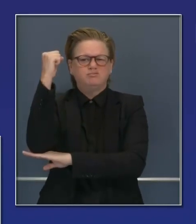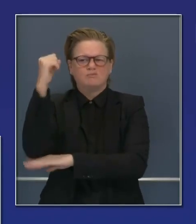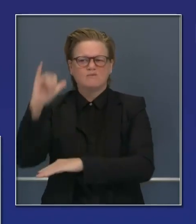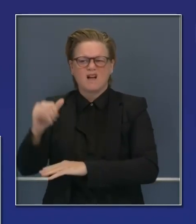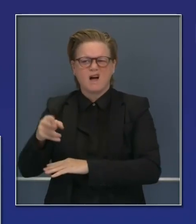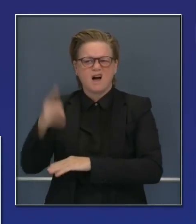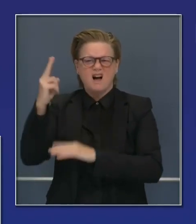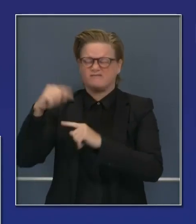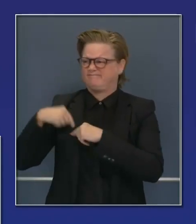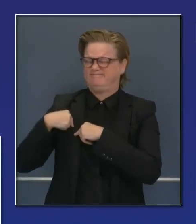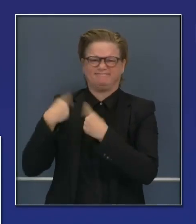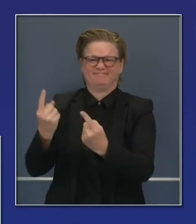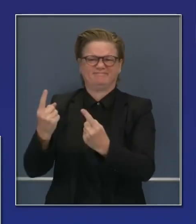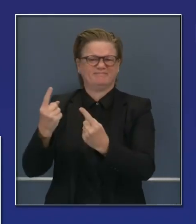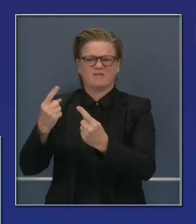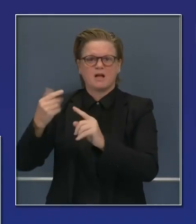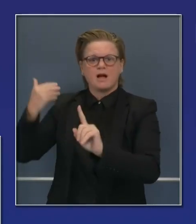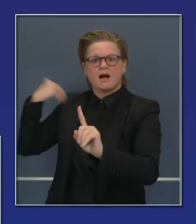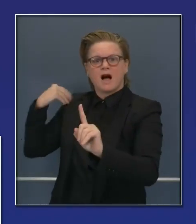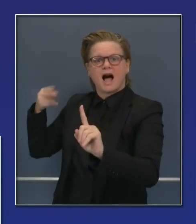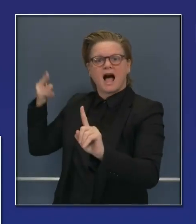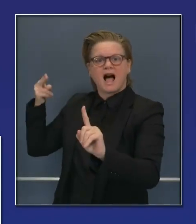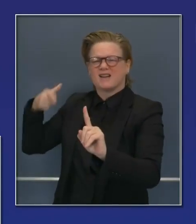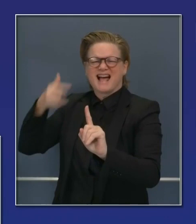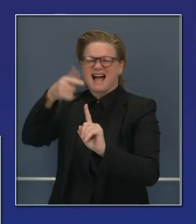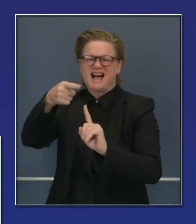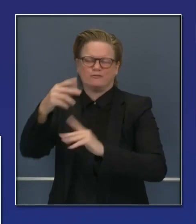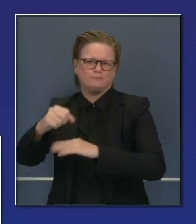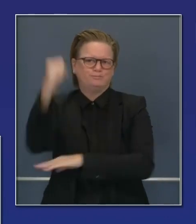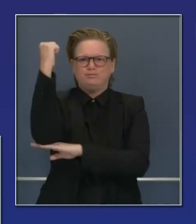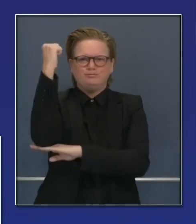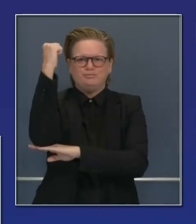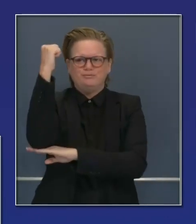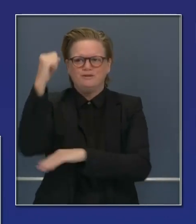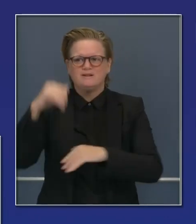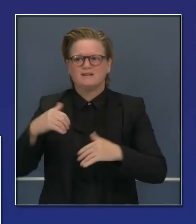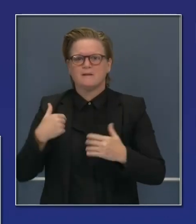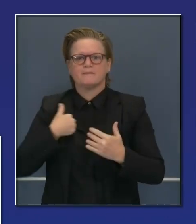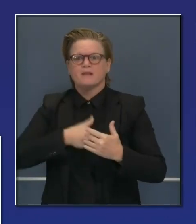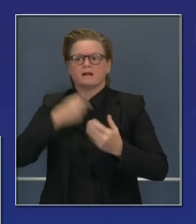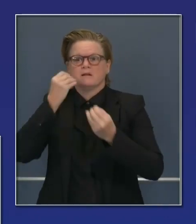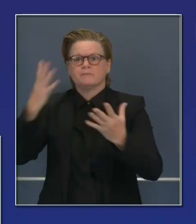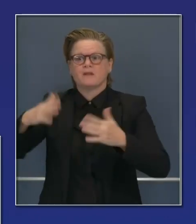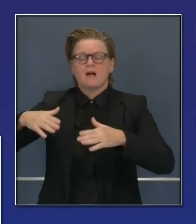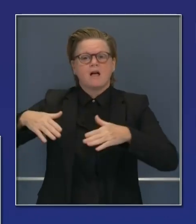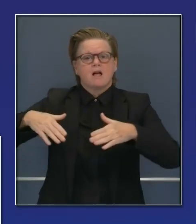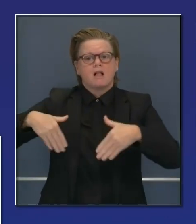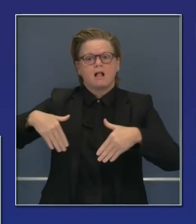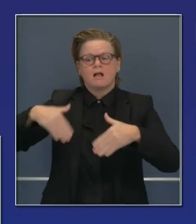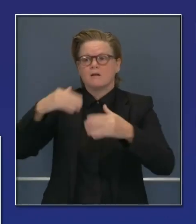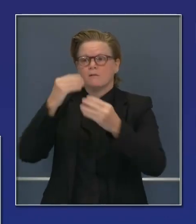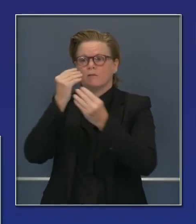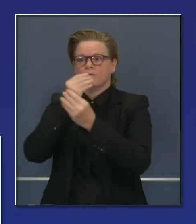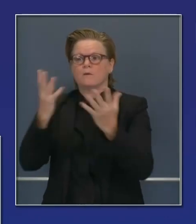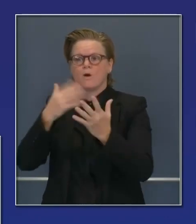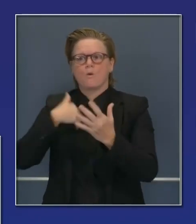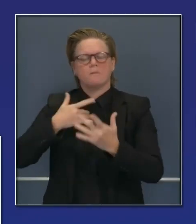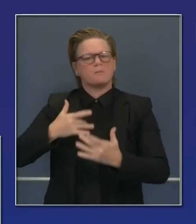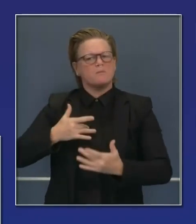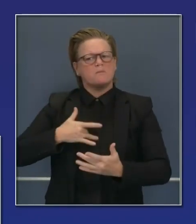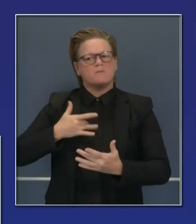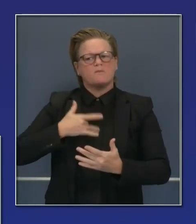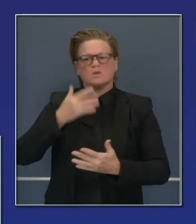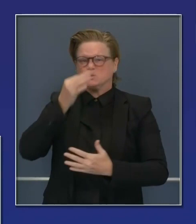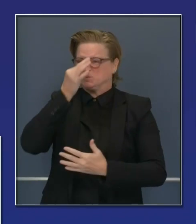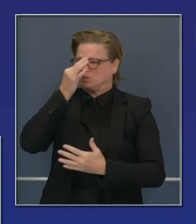of Thanksgiving, they have not yet been felt. They will be felt in a number of weeks. Dr. Fauci, I think, said it